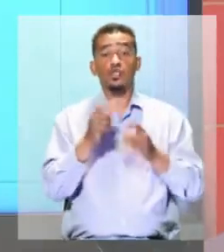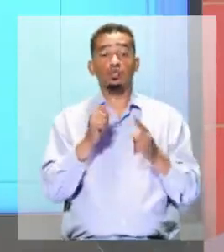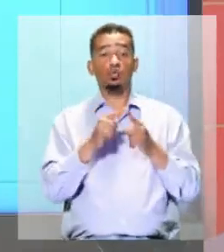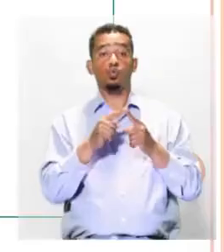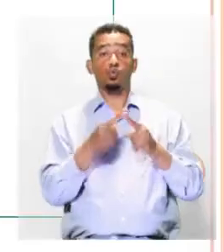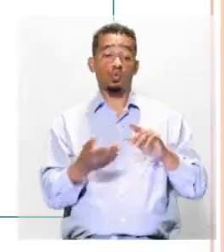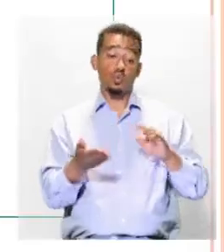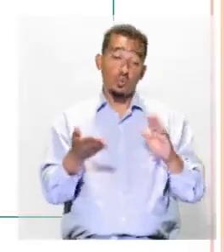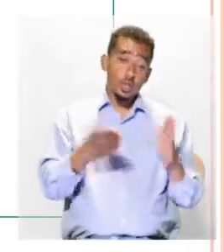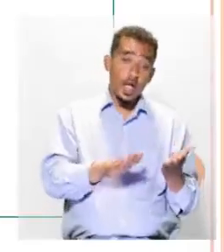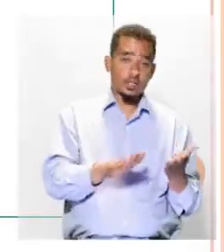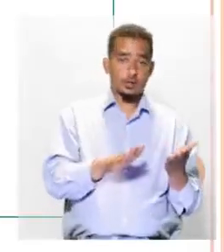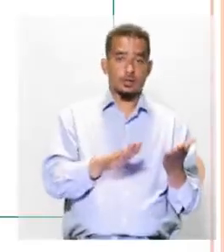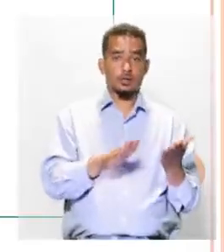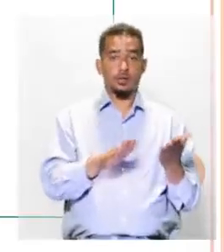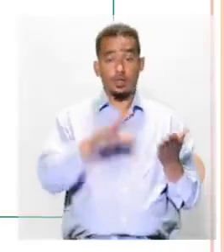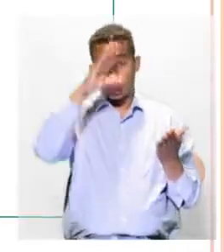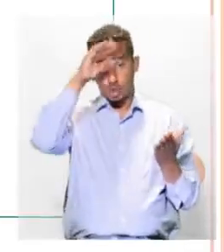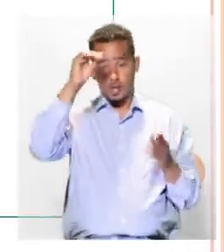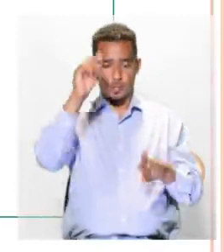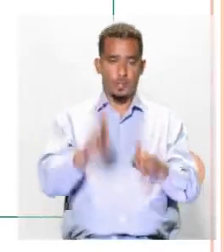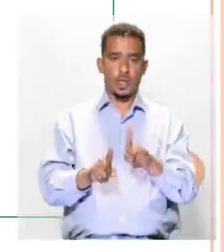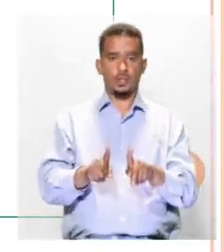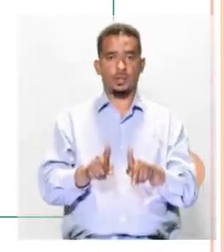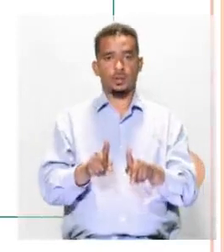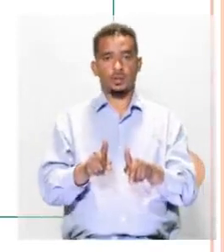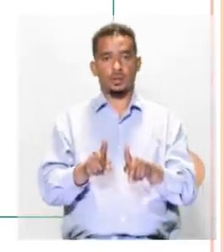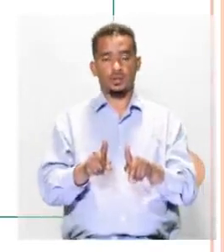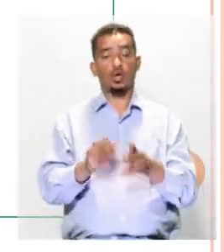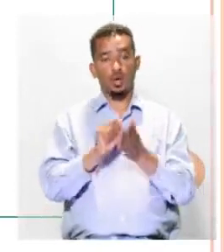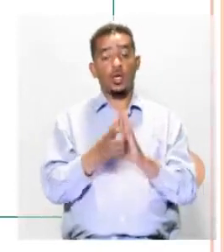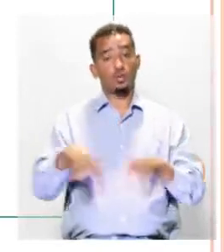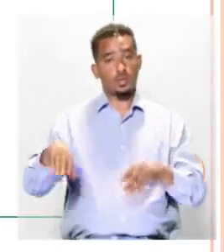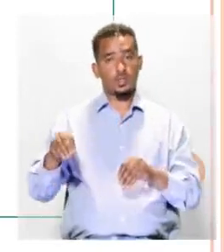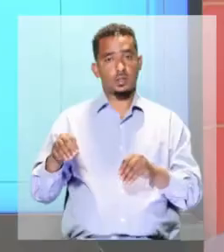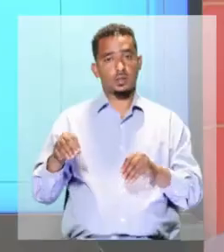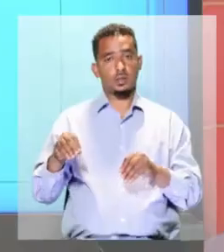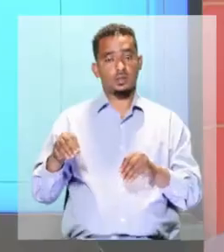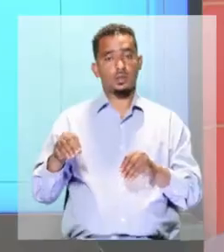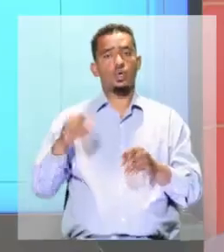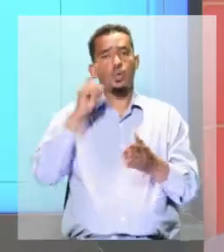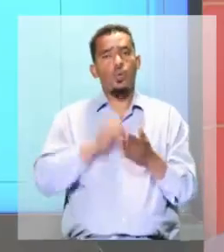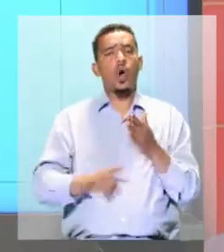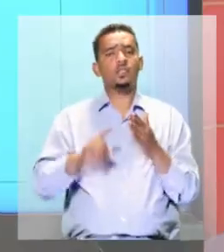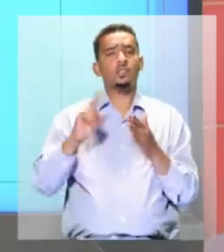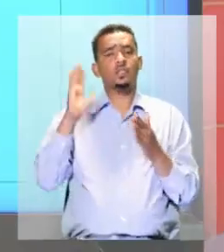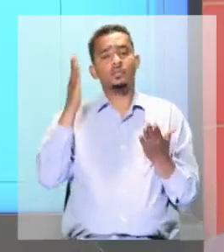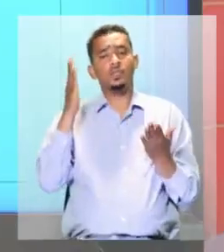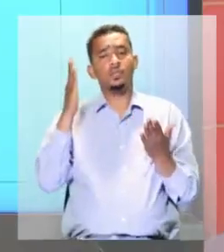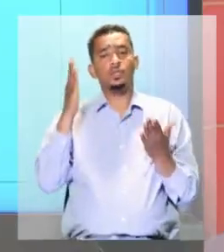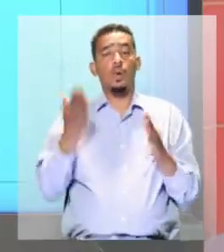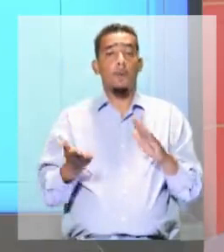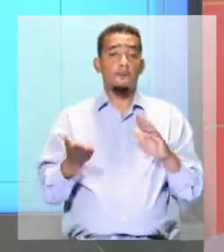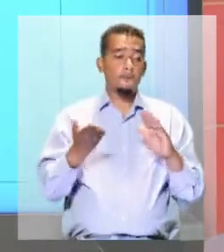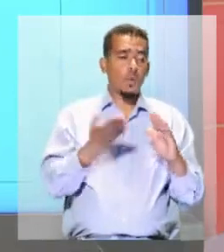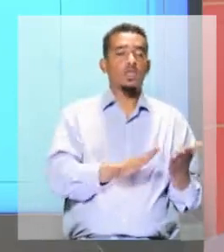of days in the human population. Okay, students, what seems like mortality